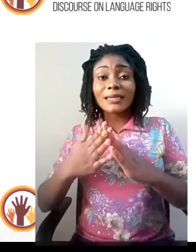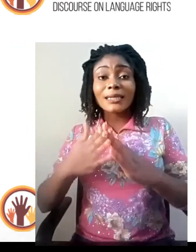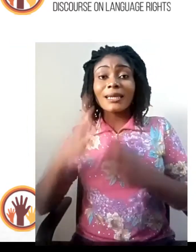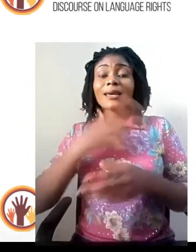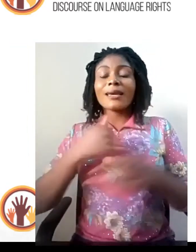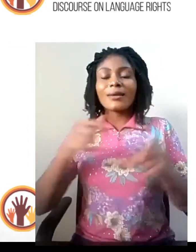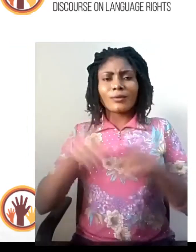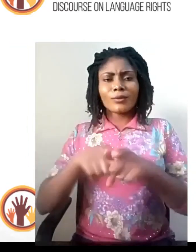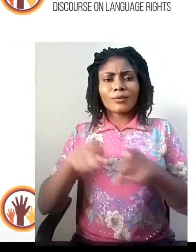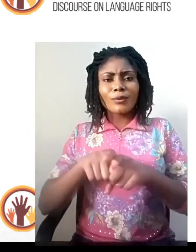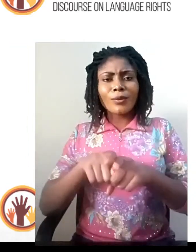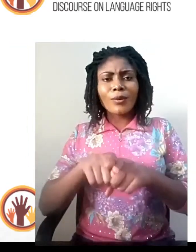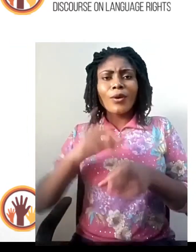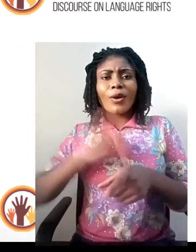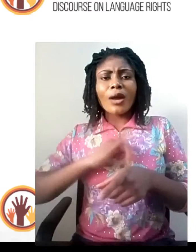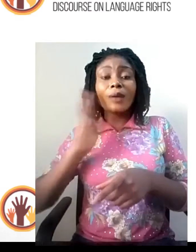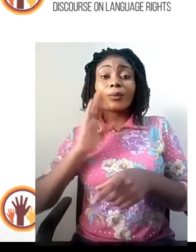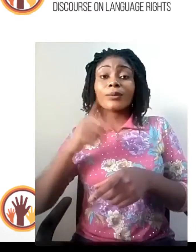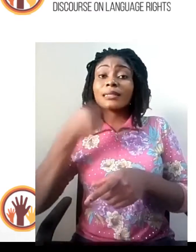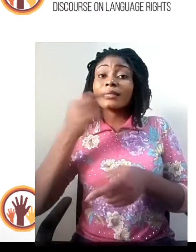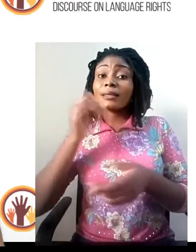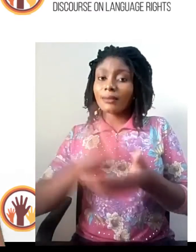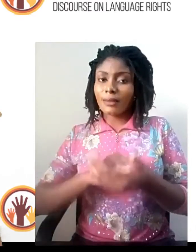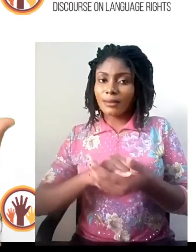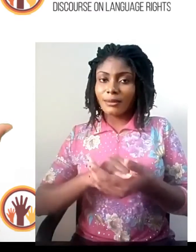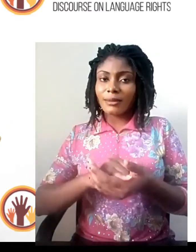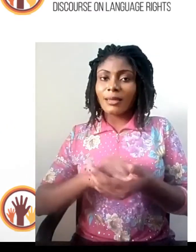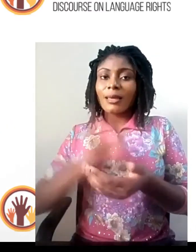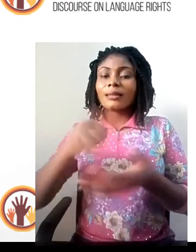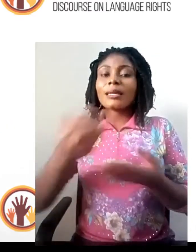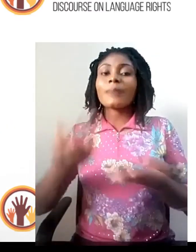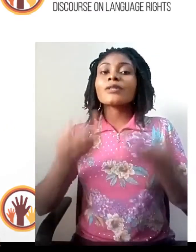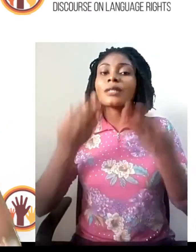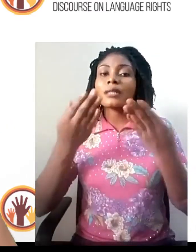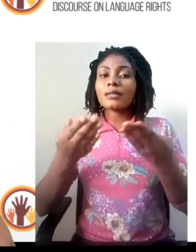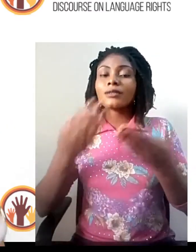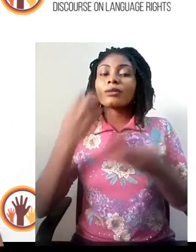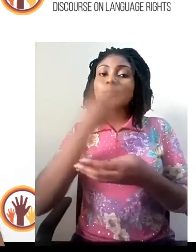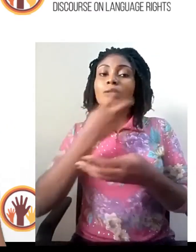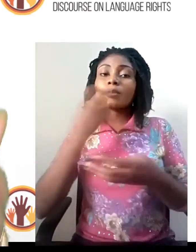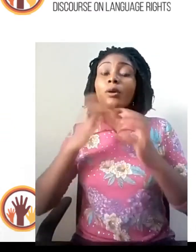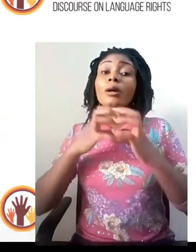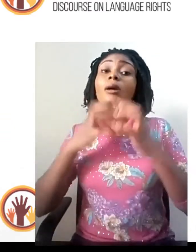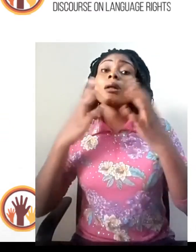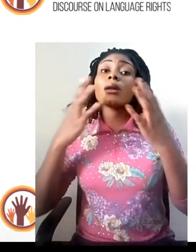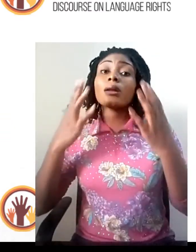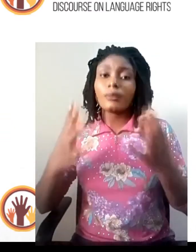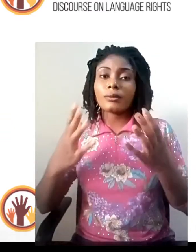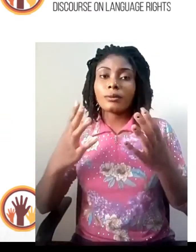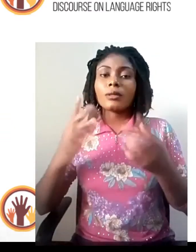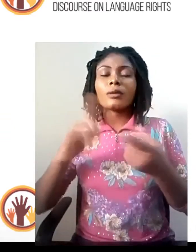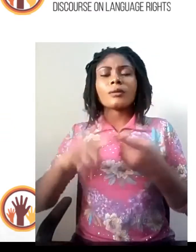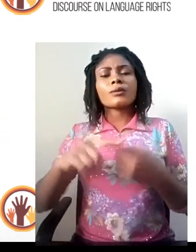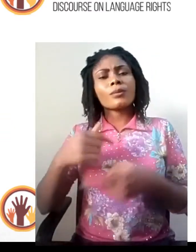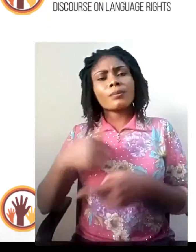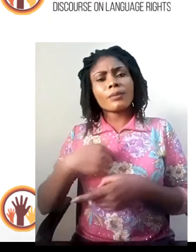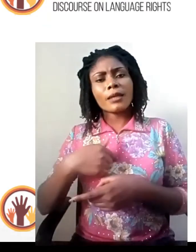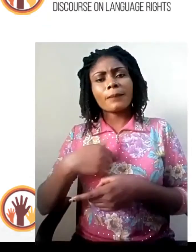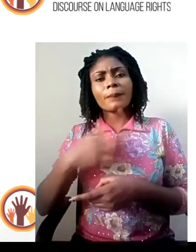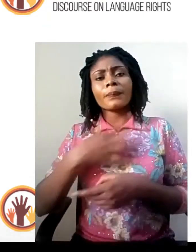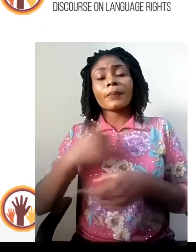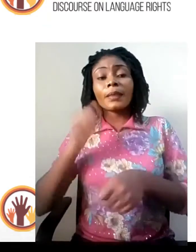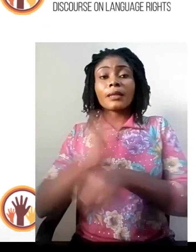will really say that their presentations spoke a lot to me and to the work we've been doing in